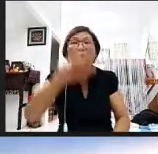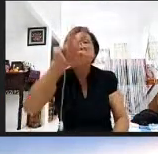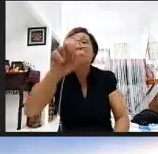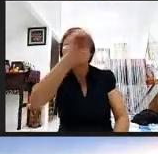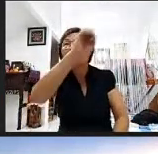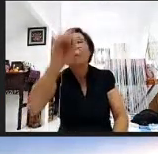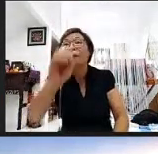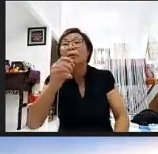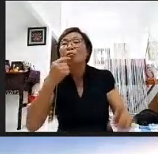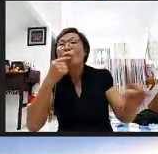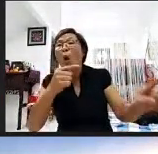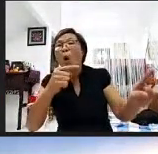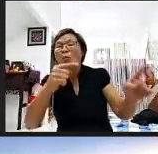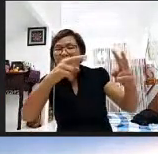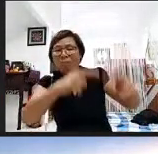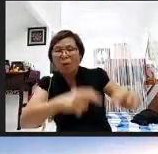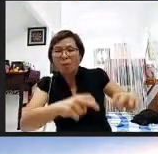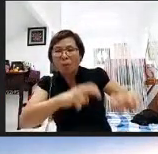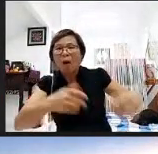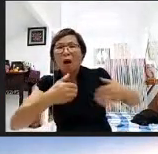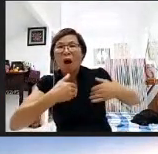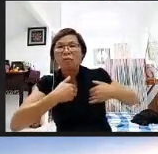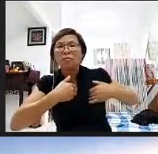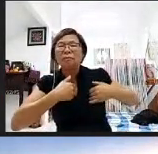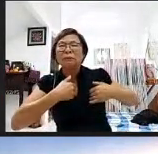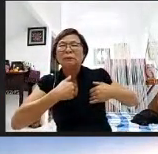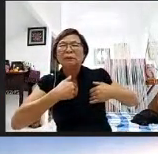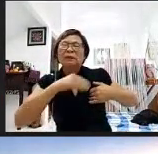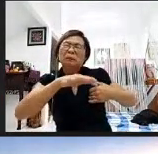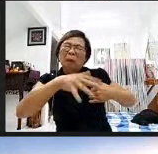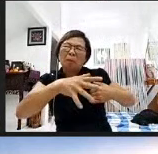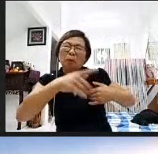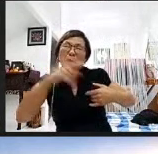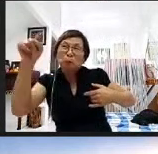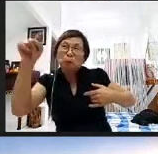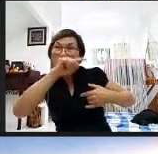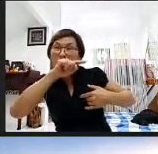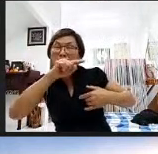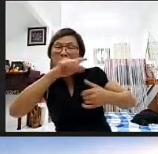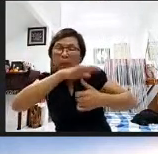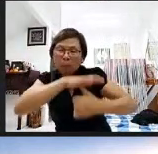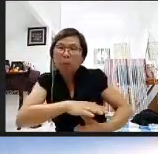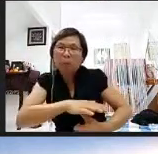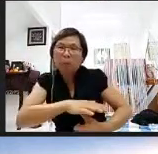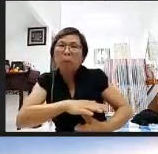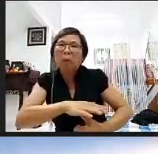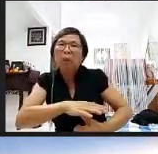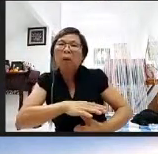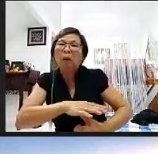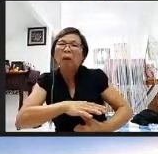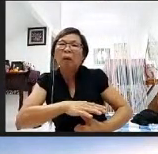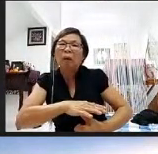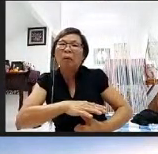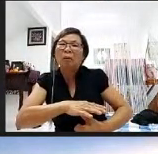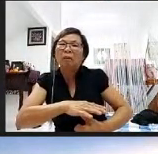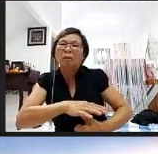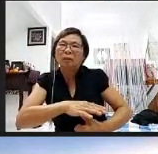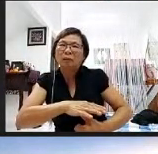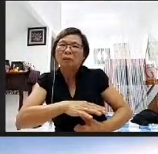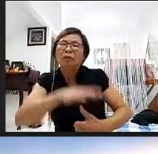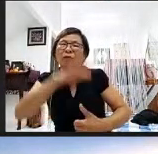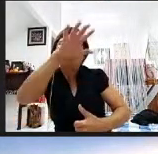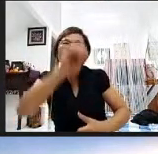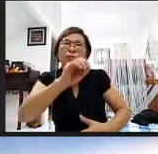study, 30% had moderate to severe depression, 20% had moderate to severe anxiety, and 15%